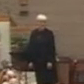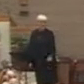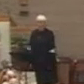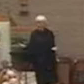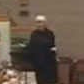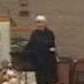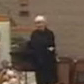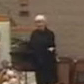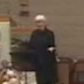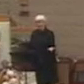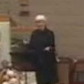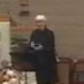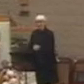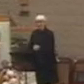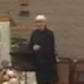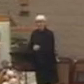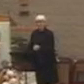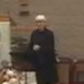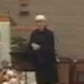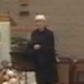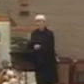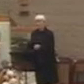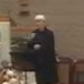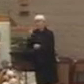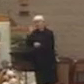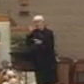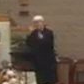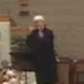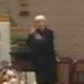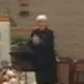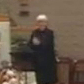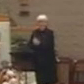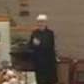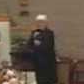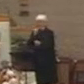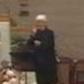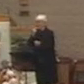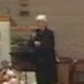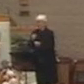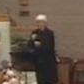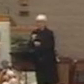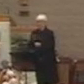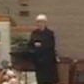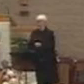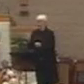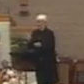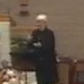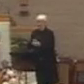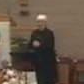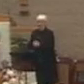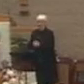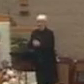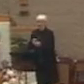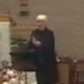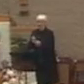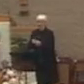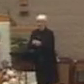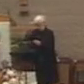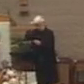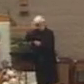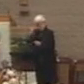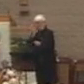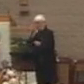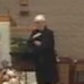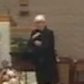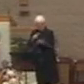Hello. You know? So I thought about it. I didn't do it at the 8 o'clock. Then a mom came up to me with